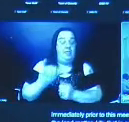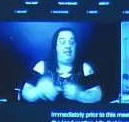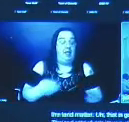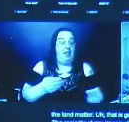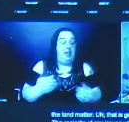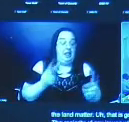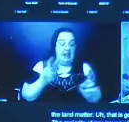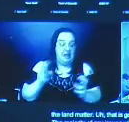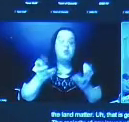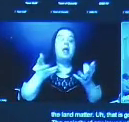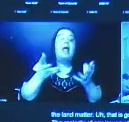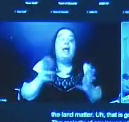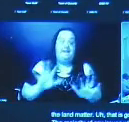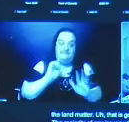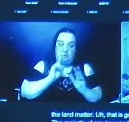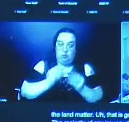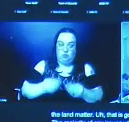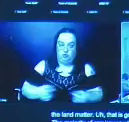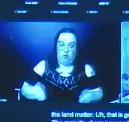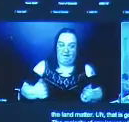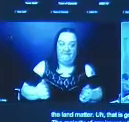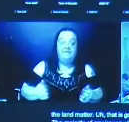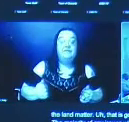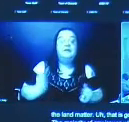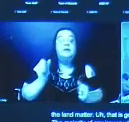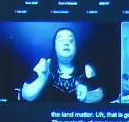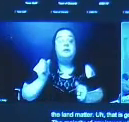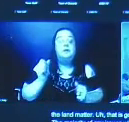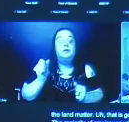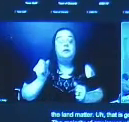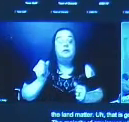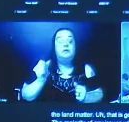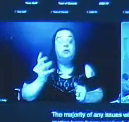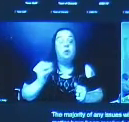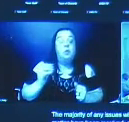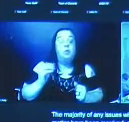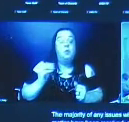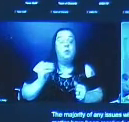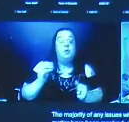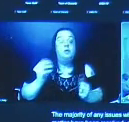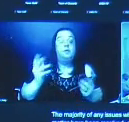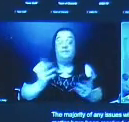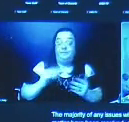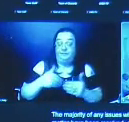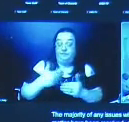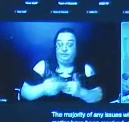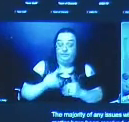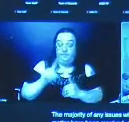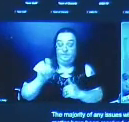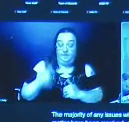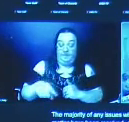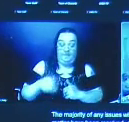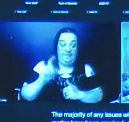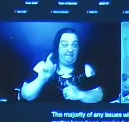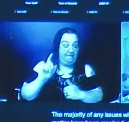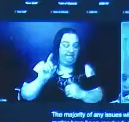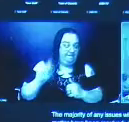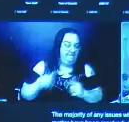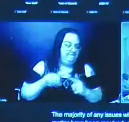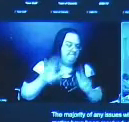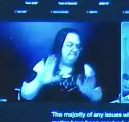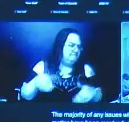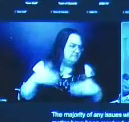been resolved. Okay, so what the next question is going to have to be raised for a